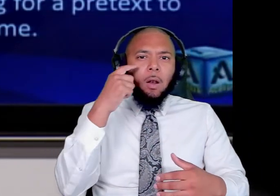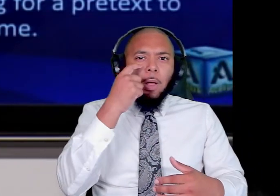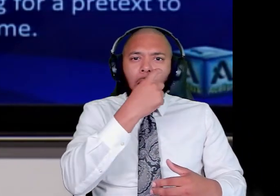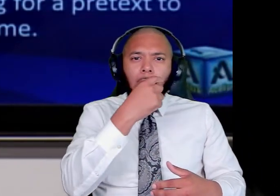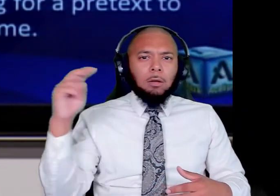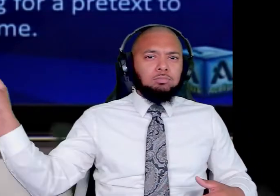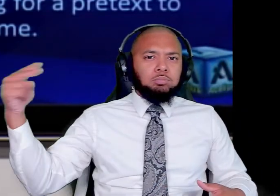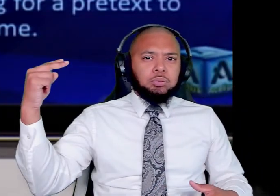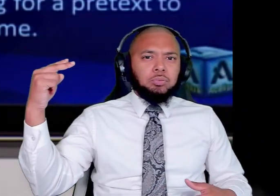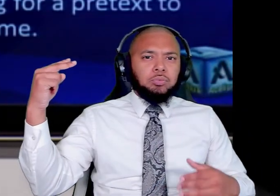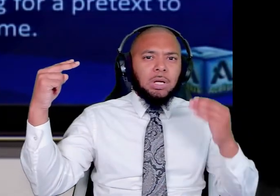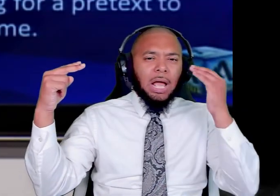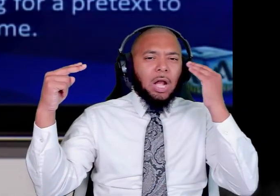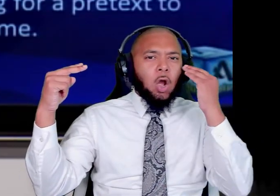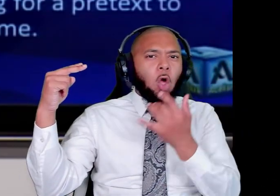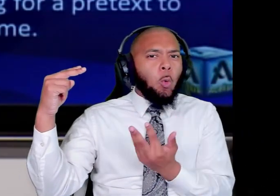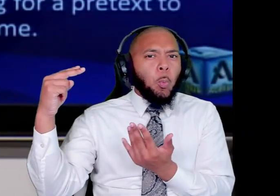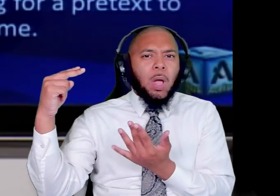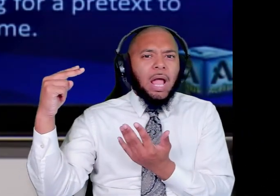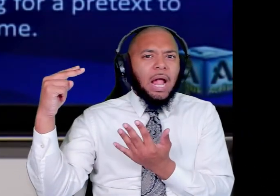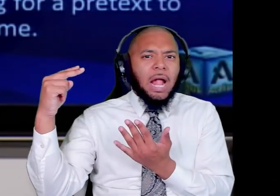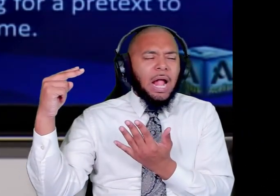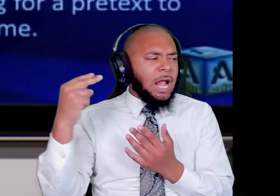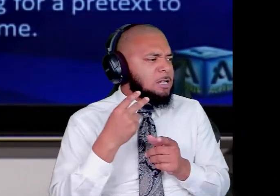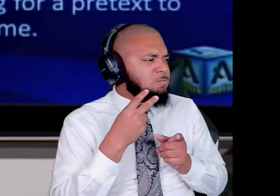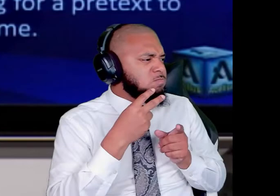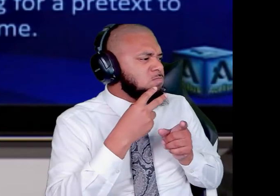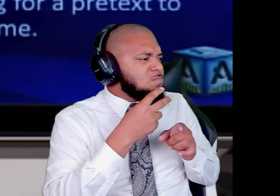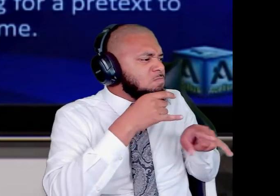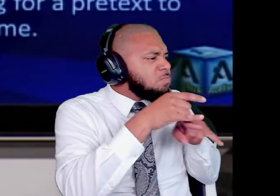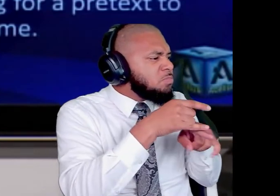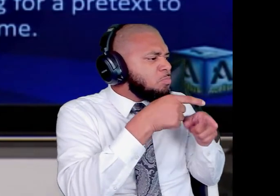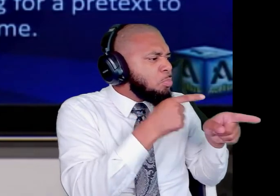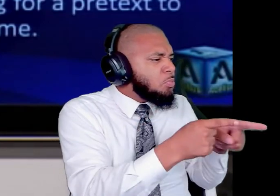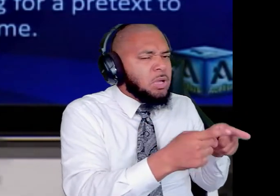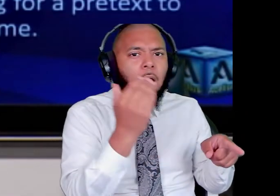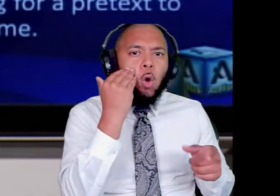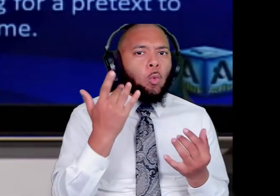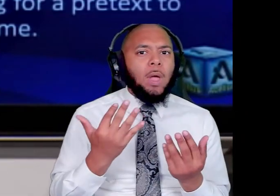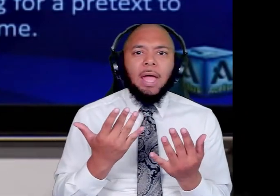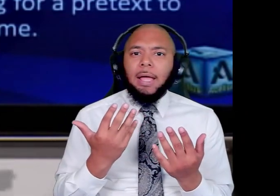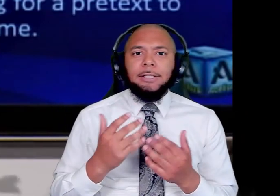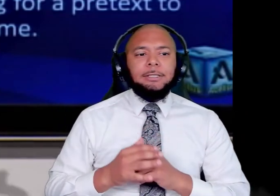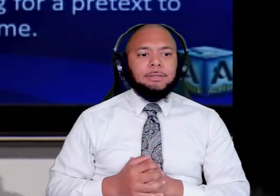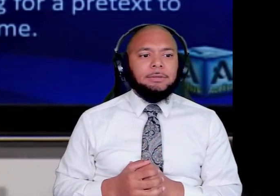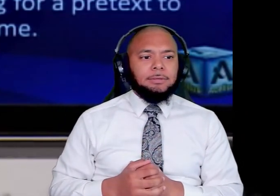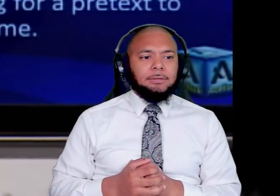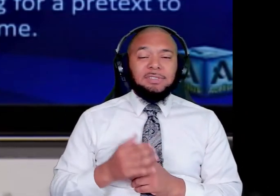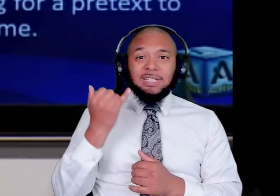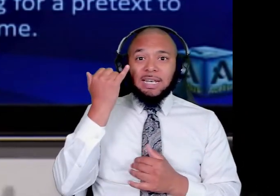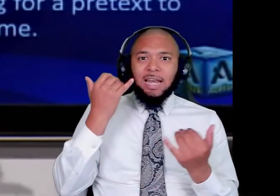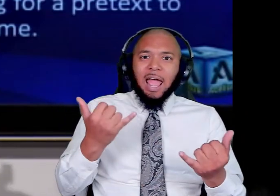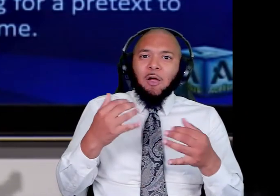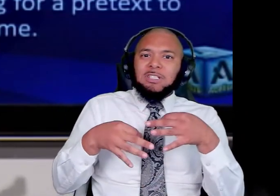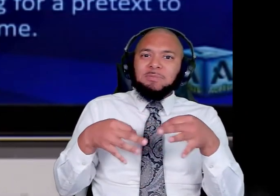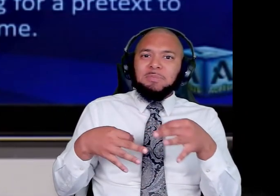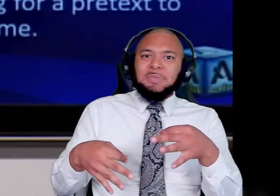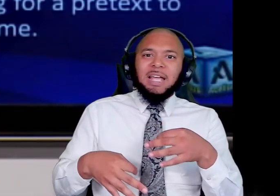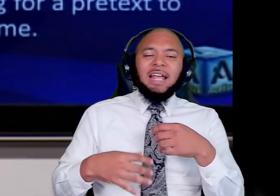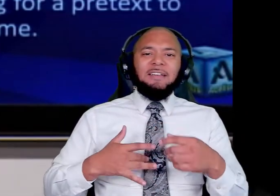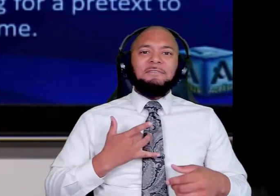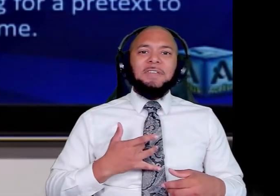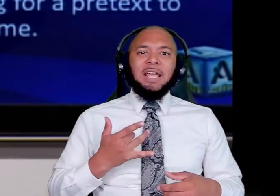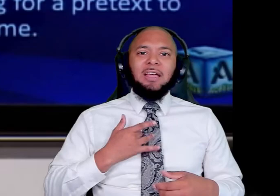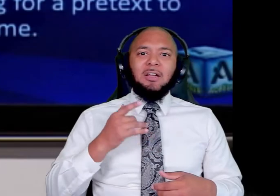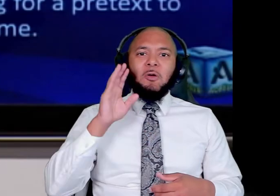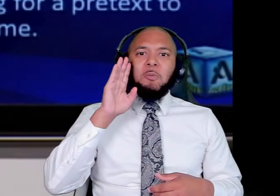owner was watching for a pretext to spit out some venom on me. Okay, now he's describing what it's like what this Brown is